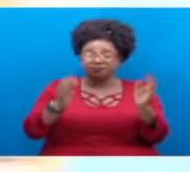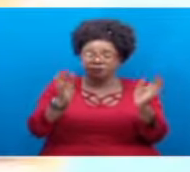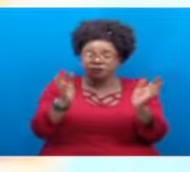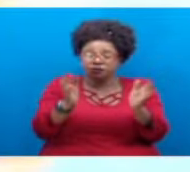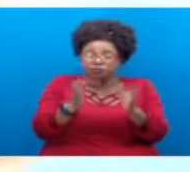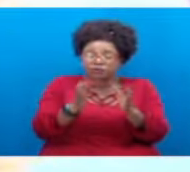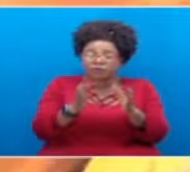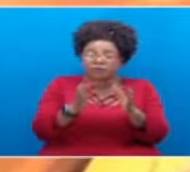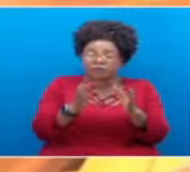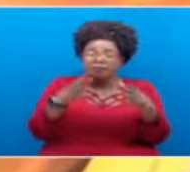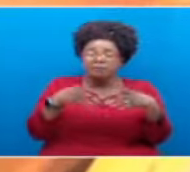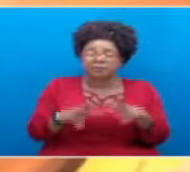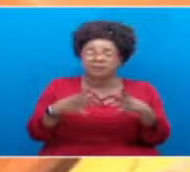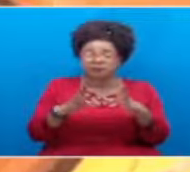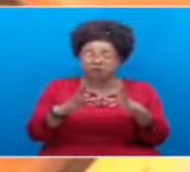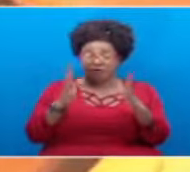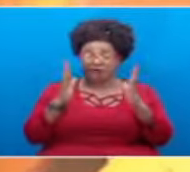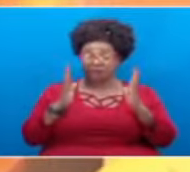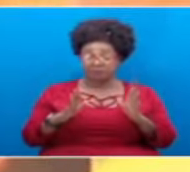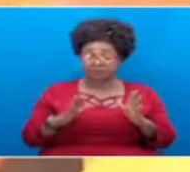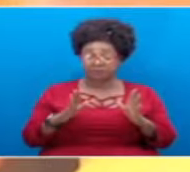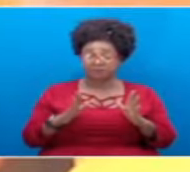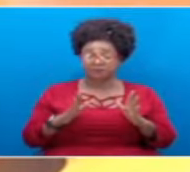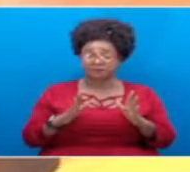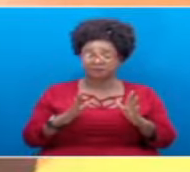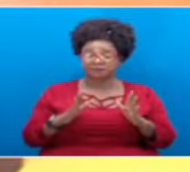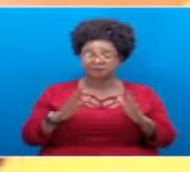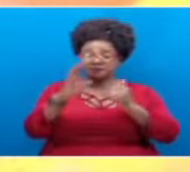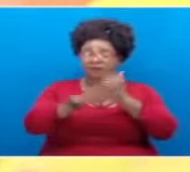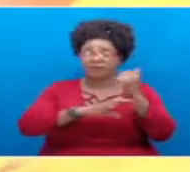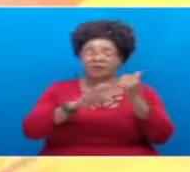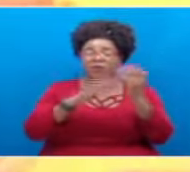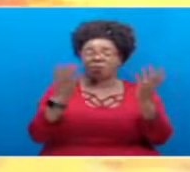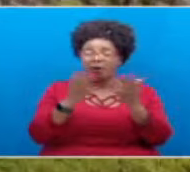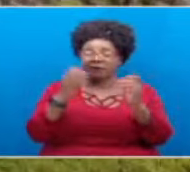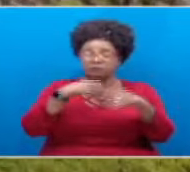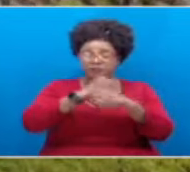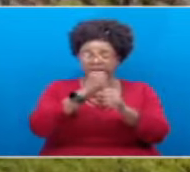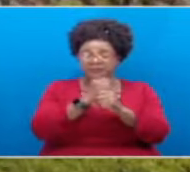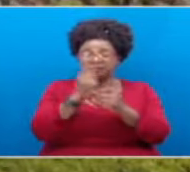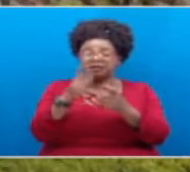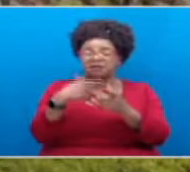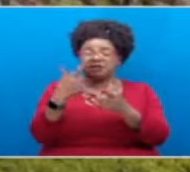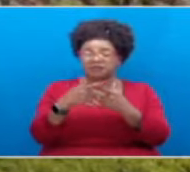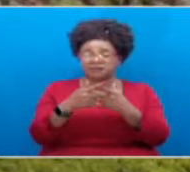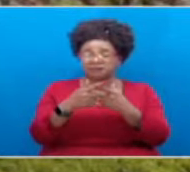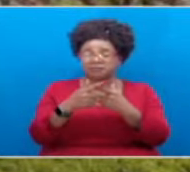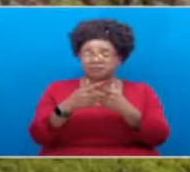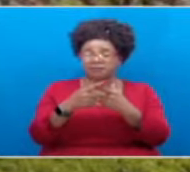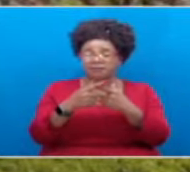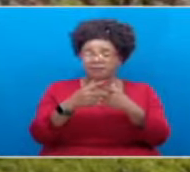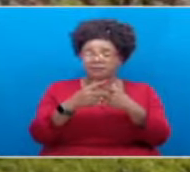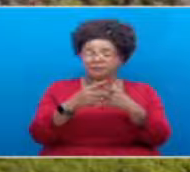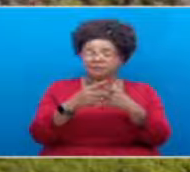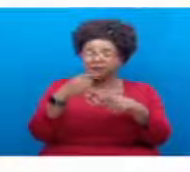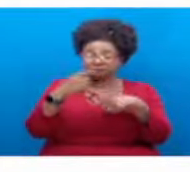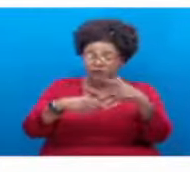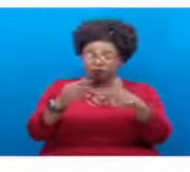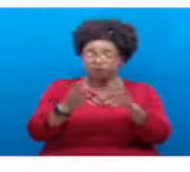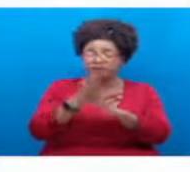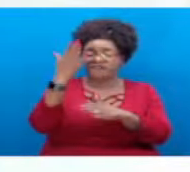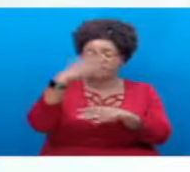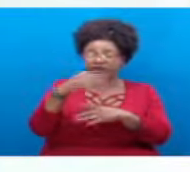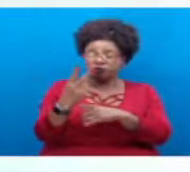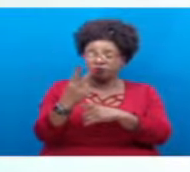of humans in the country where it was developed. And then you move on to phase 2, where you test